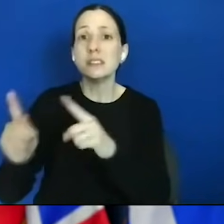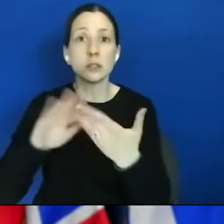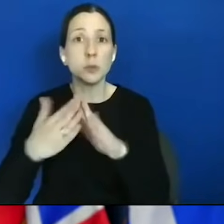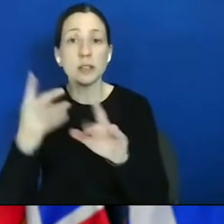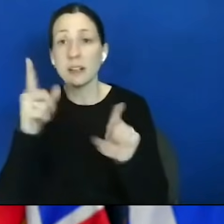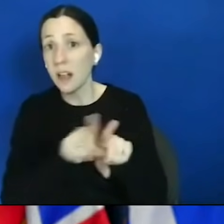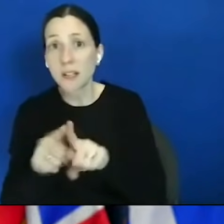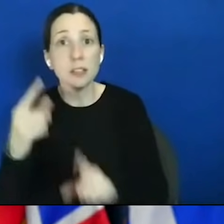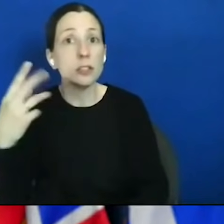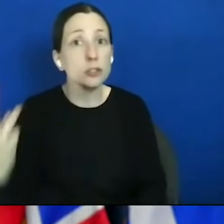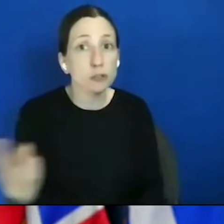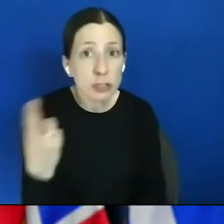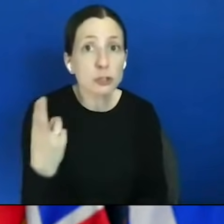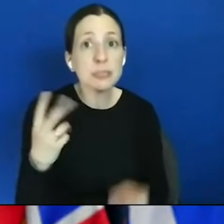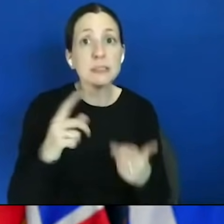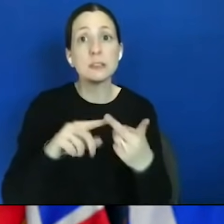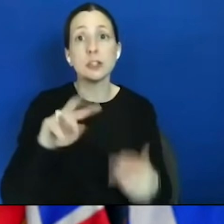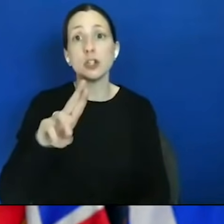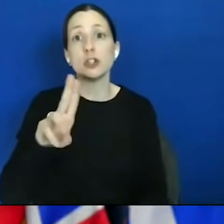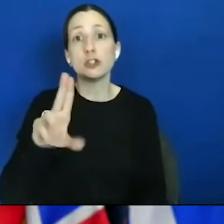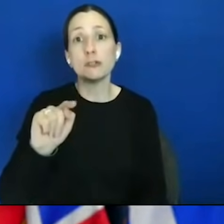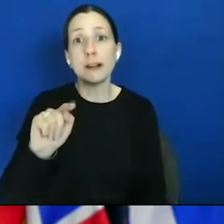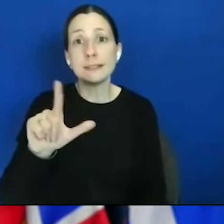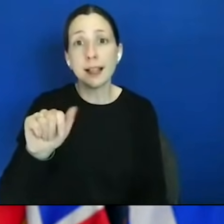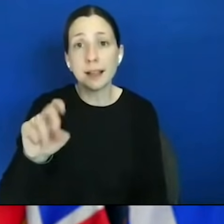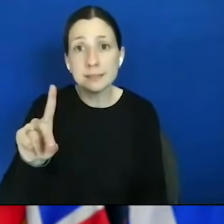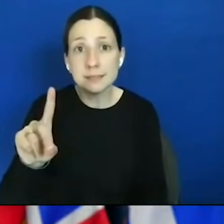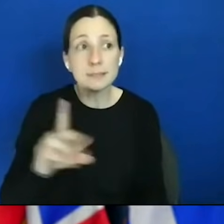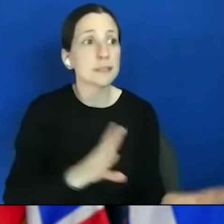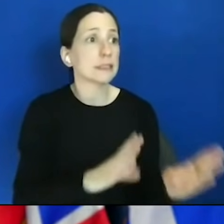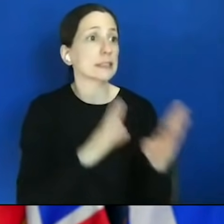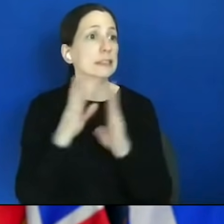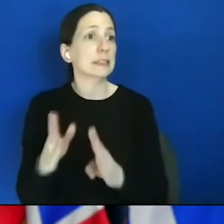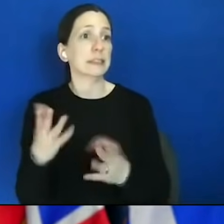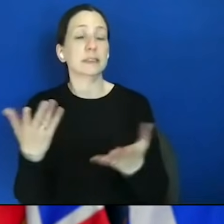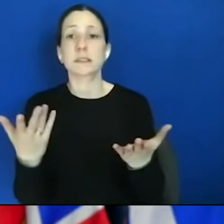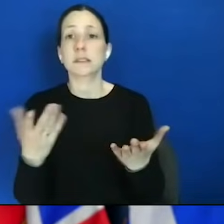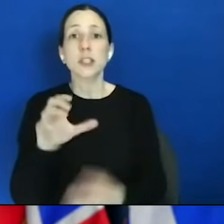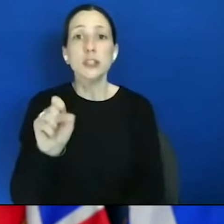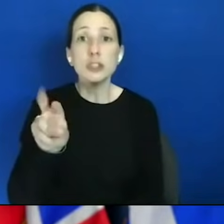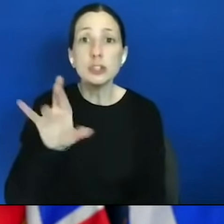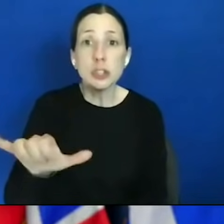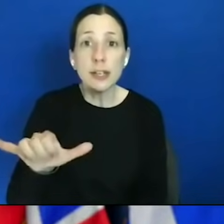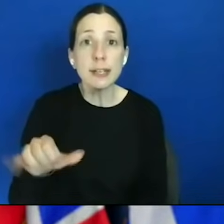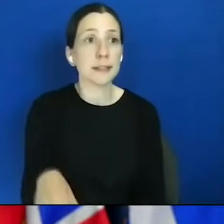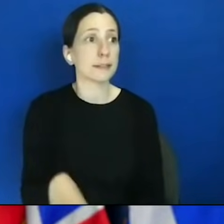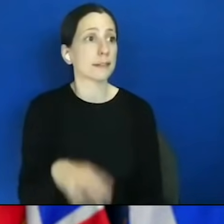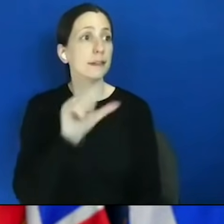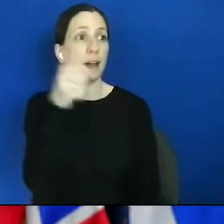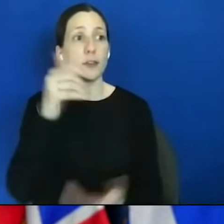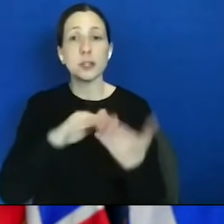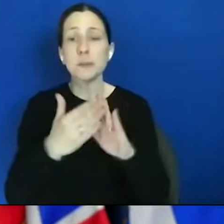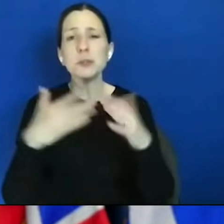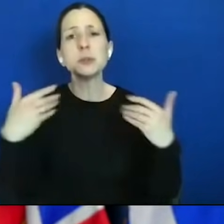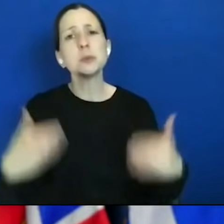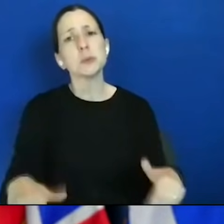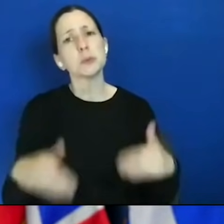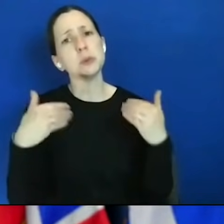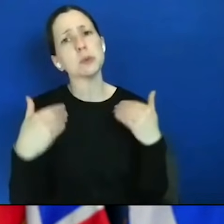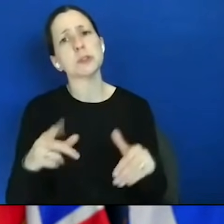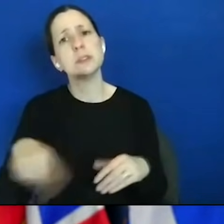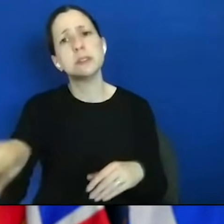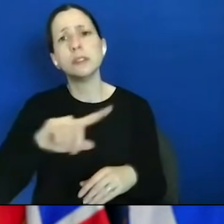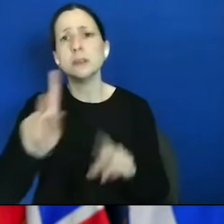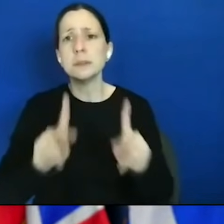Richmond, in Rutland, in communities such as Surrey and others. We have seen very